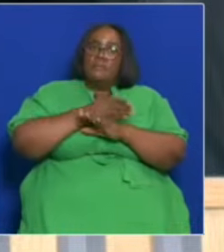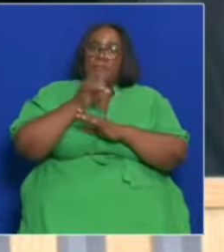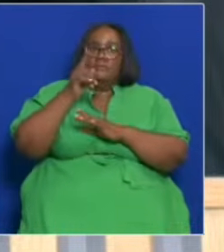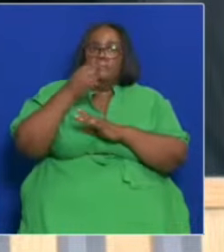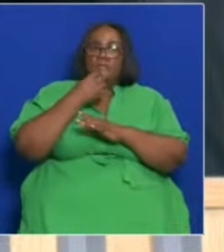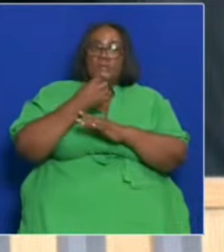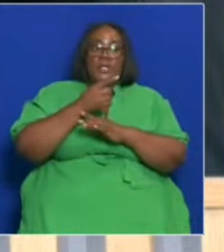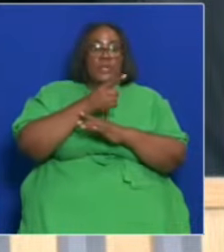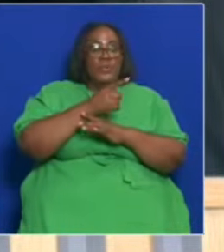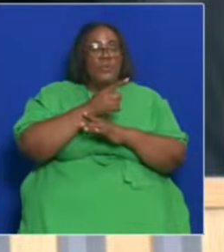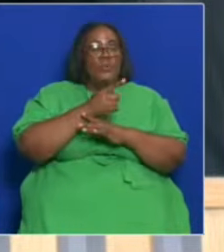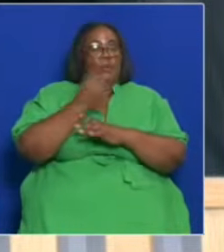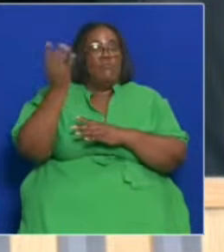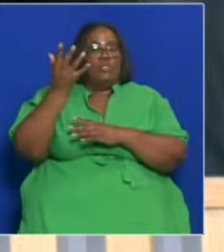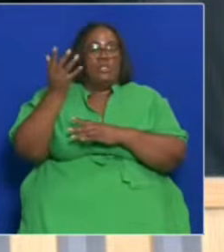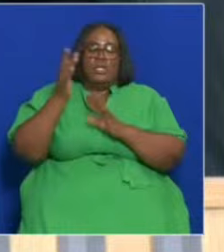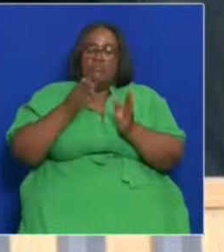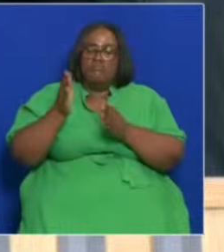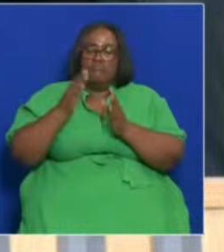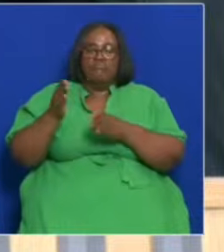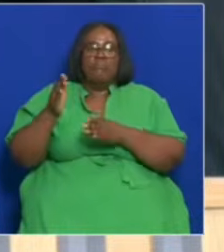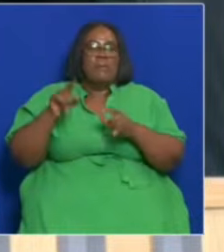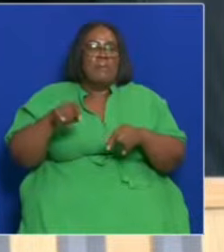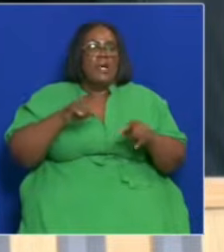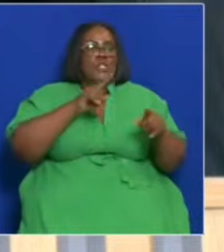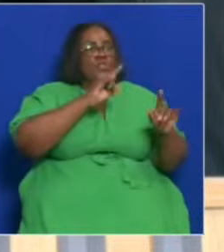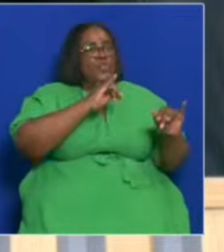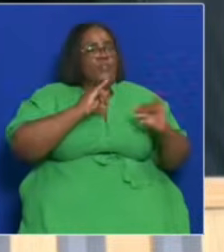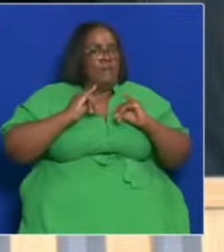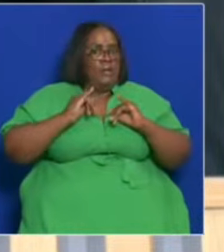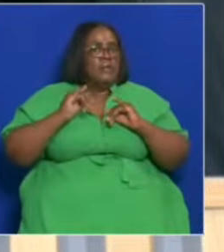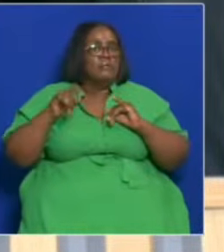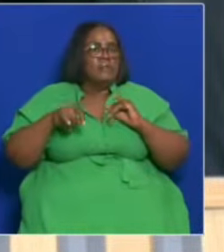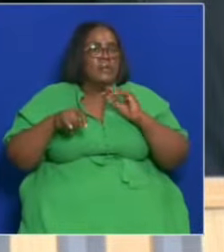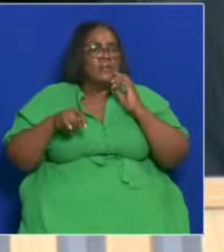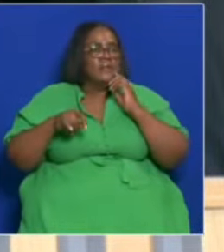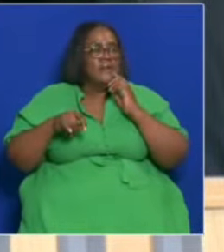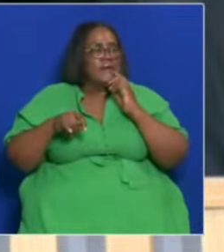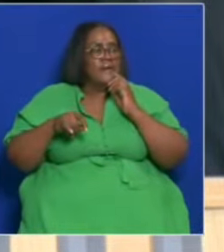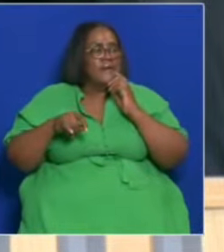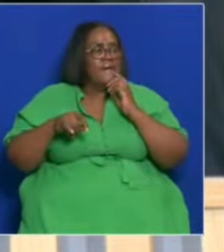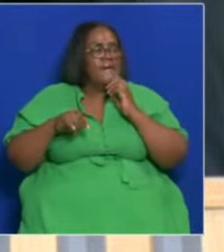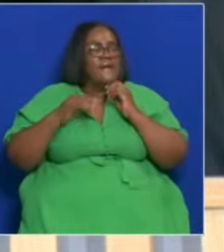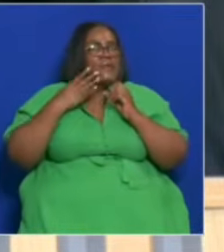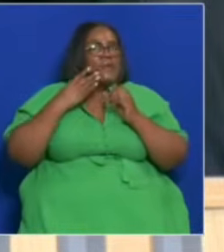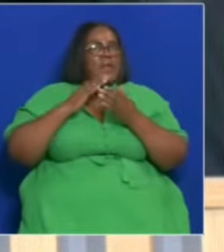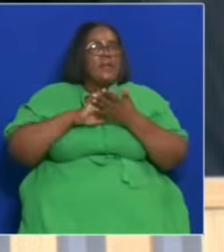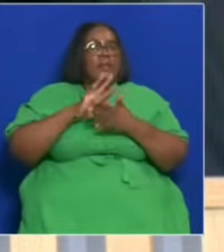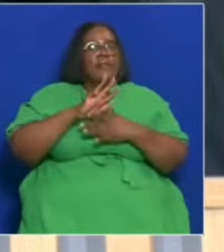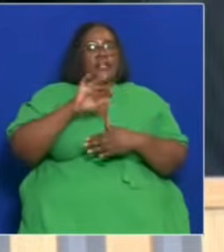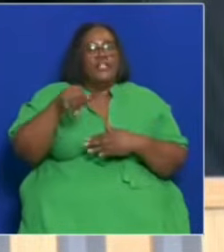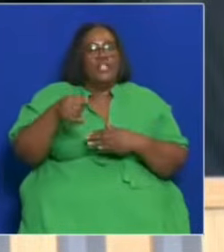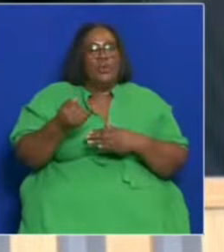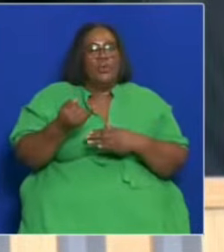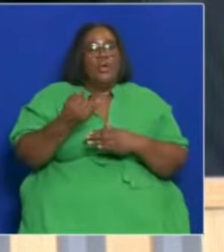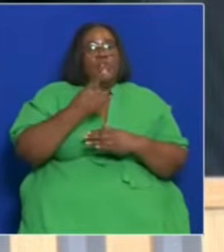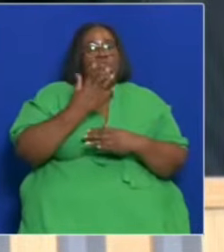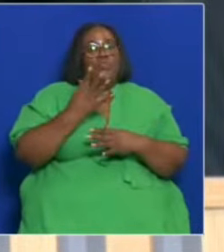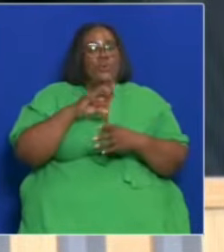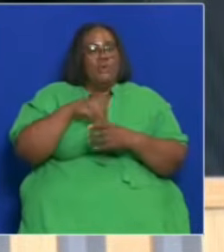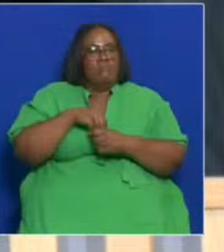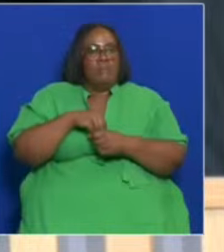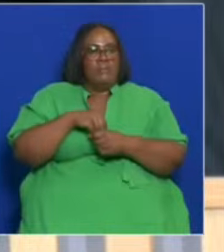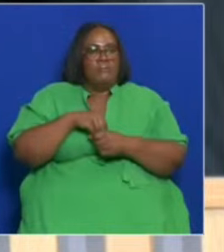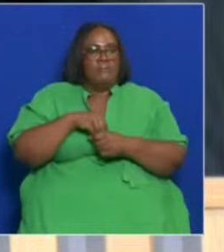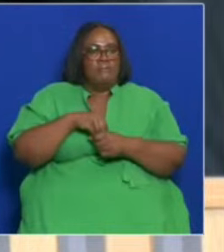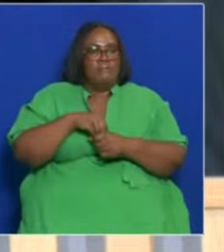should be prepared and you should be invited. And then as at the 19th of January, you are part of this. However it plays out later,